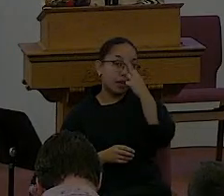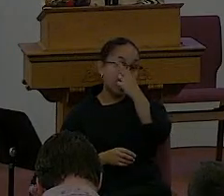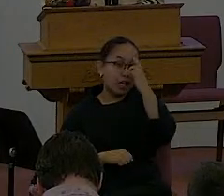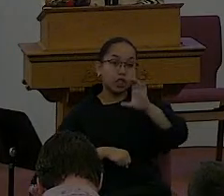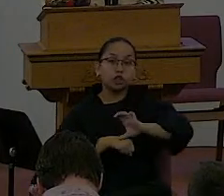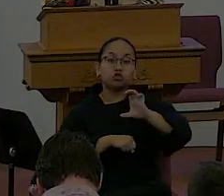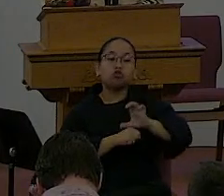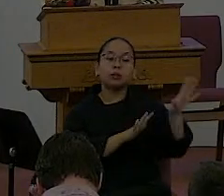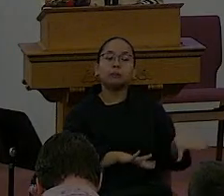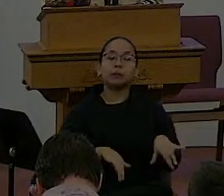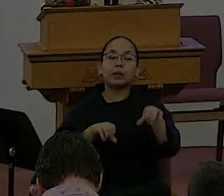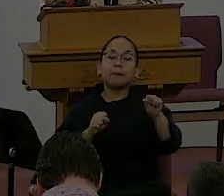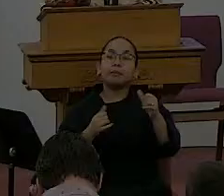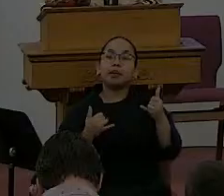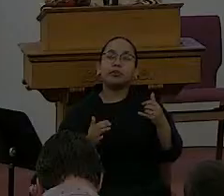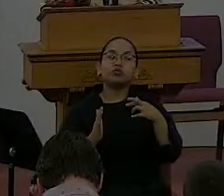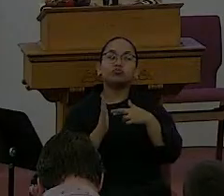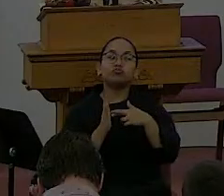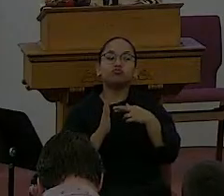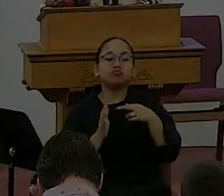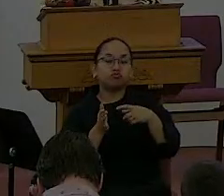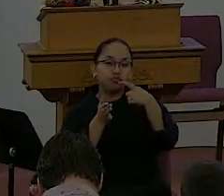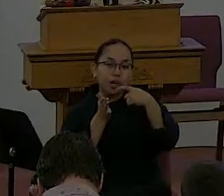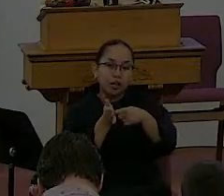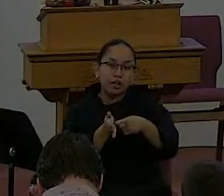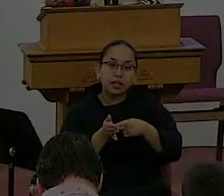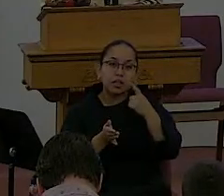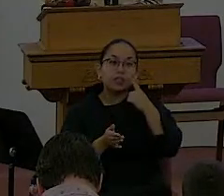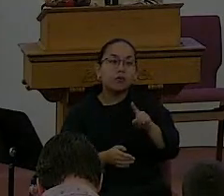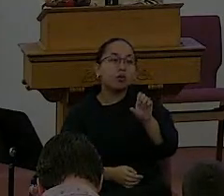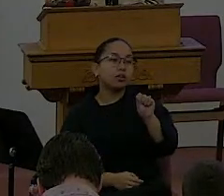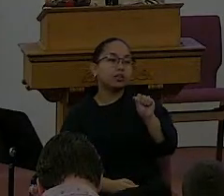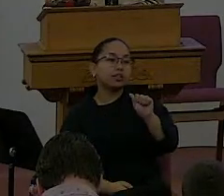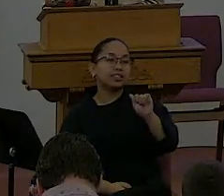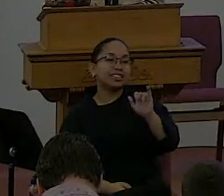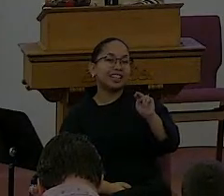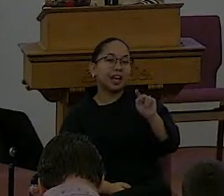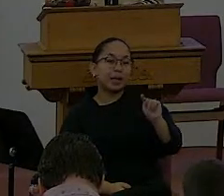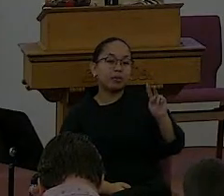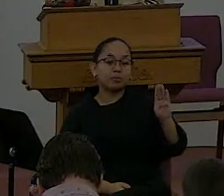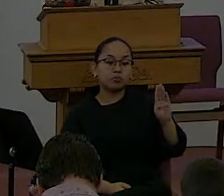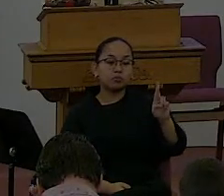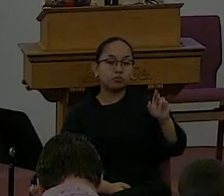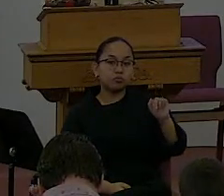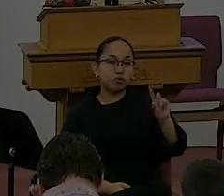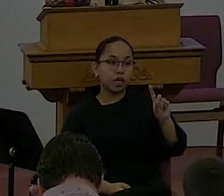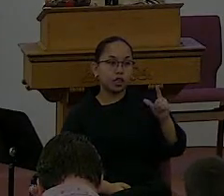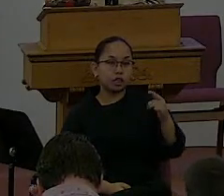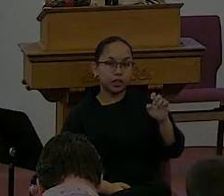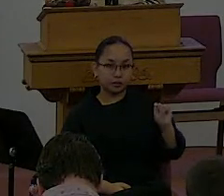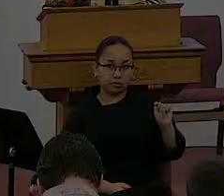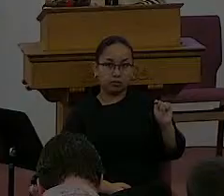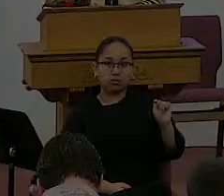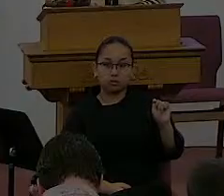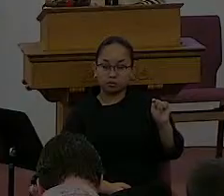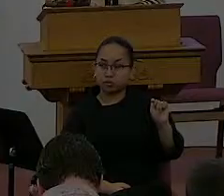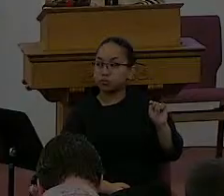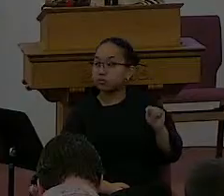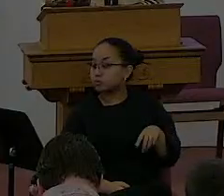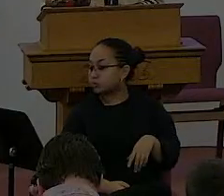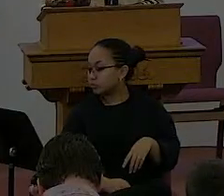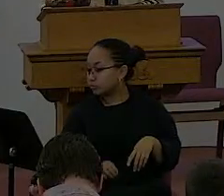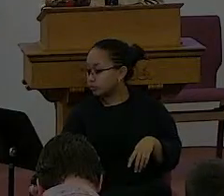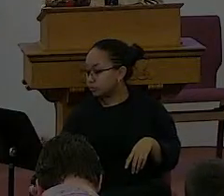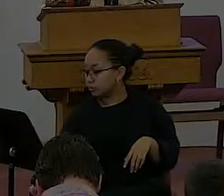to be recognized as the feast day for the Saint Bridget, which is loosely based off of the goddess Bridget.